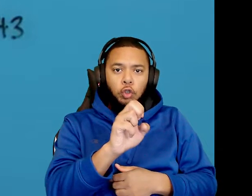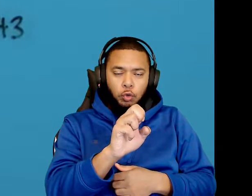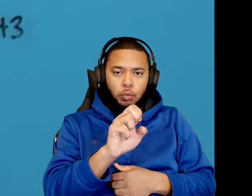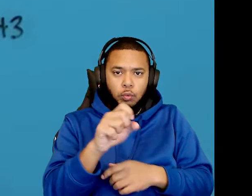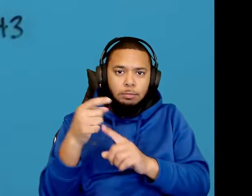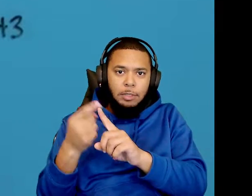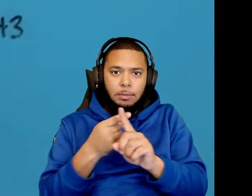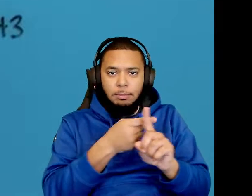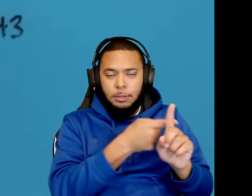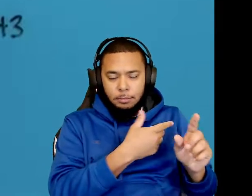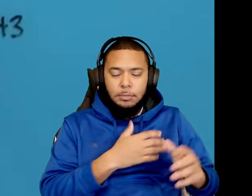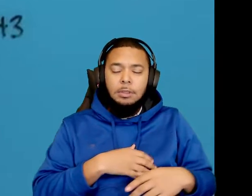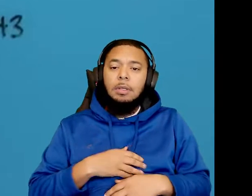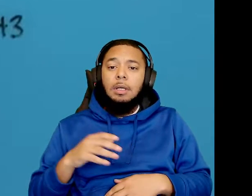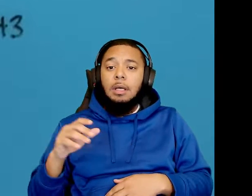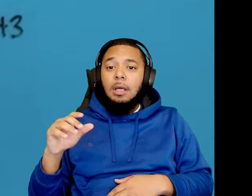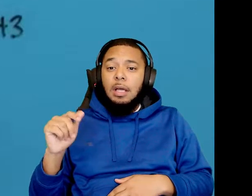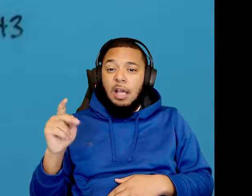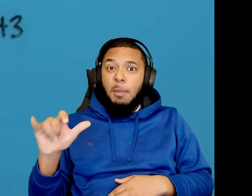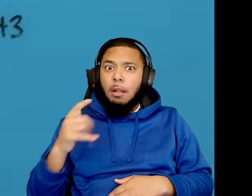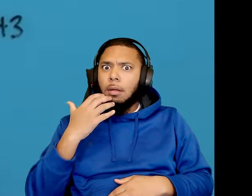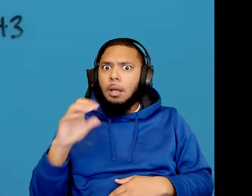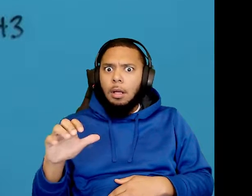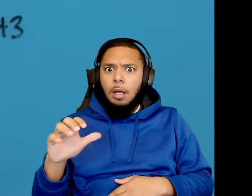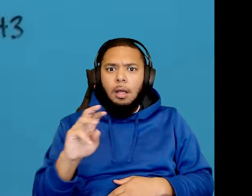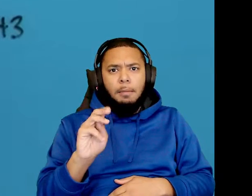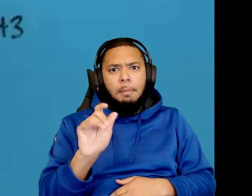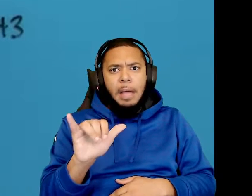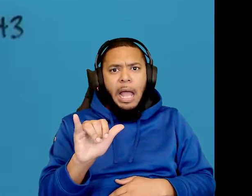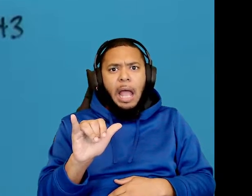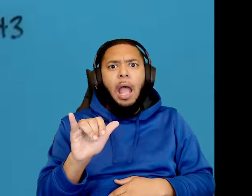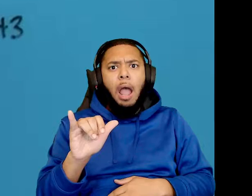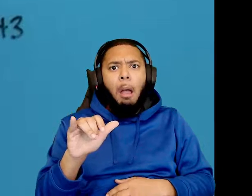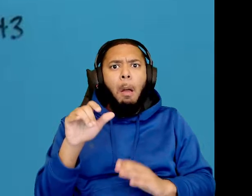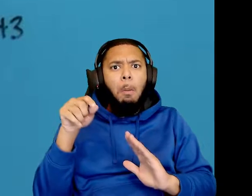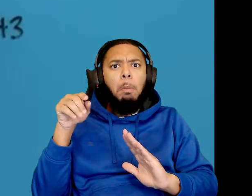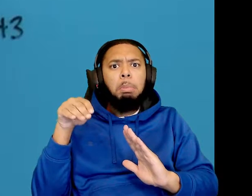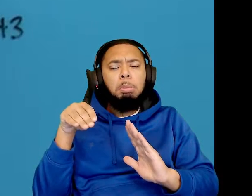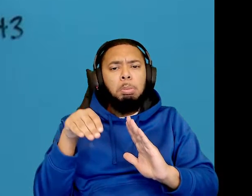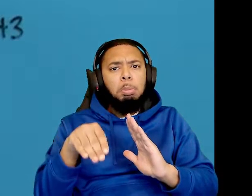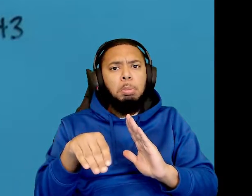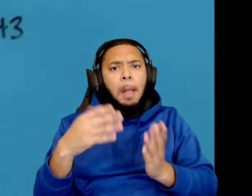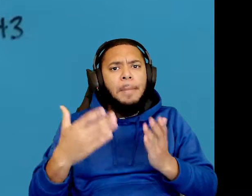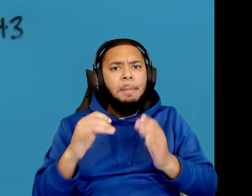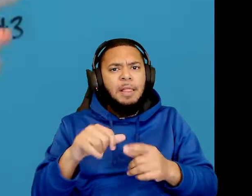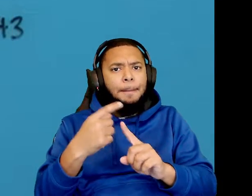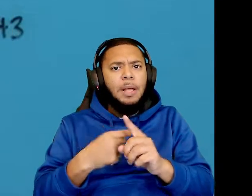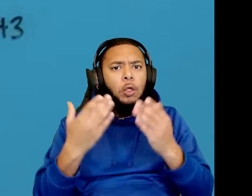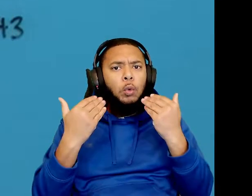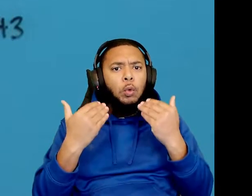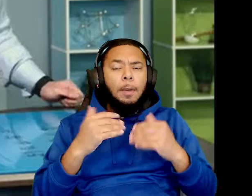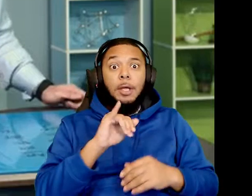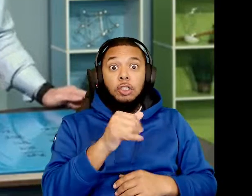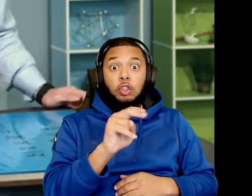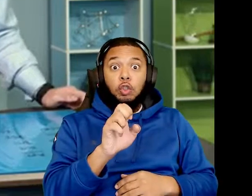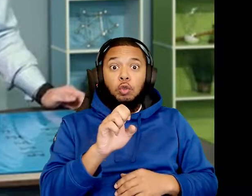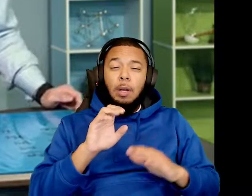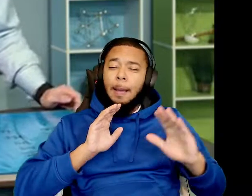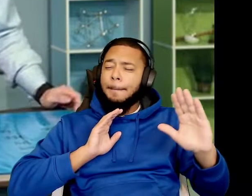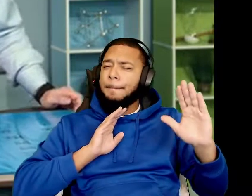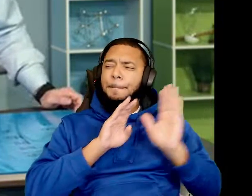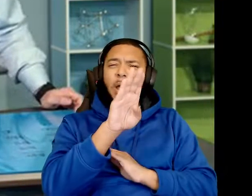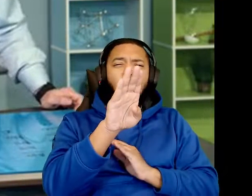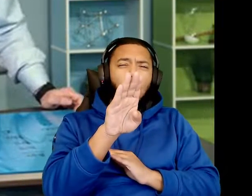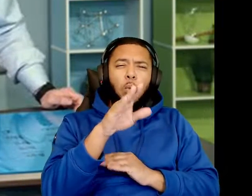April looked like it was pretty hot. May, the bill went down quite a bit, so maybe it was a cooler month. But then June